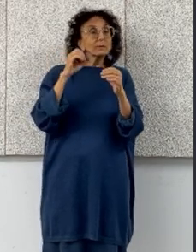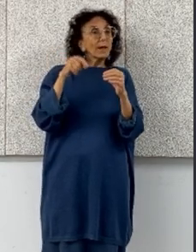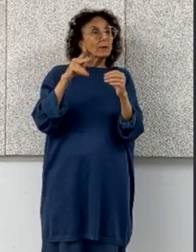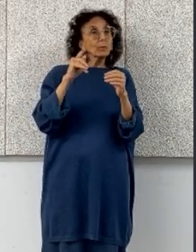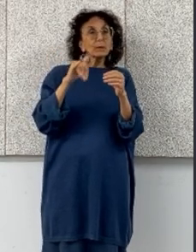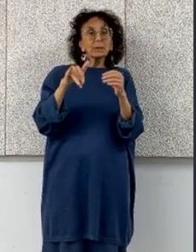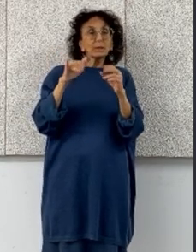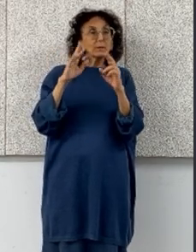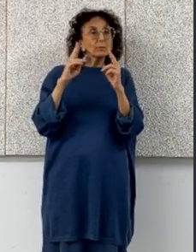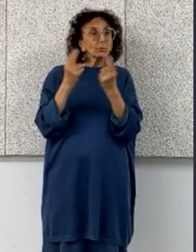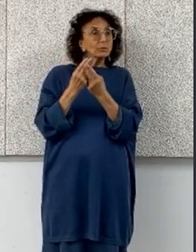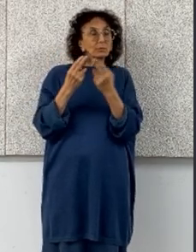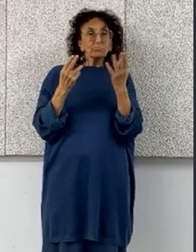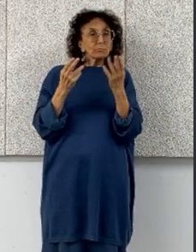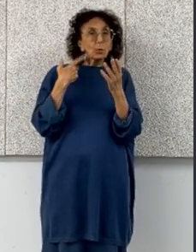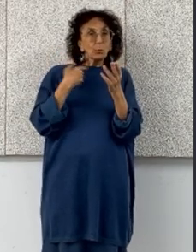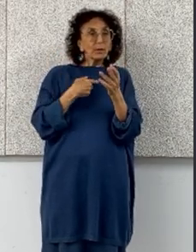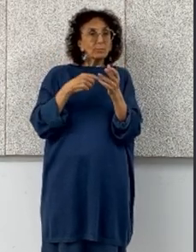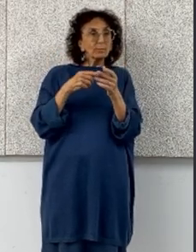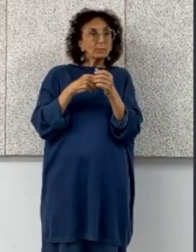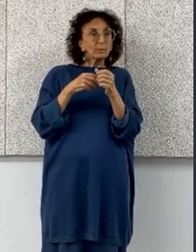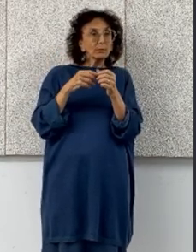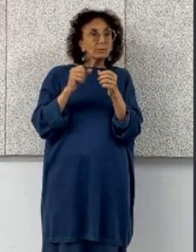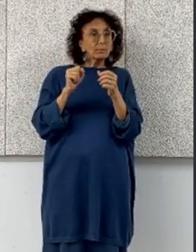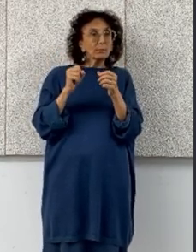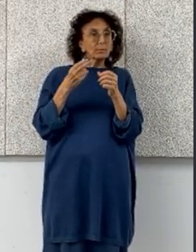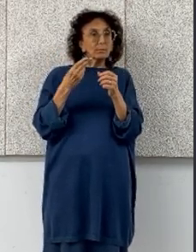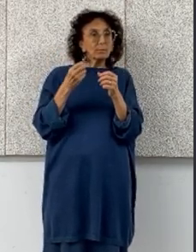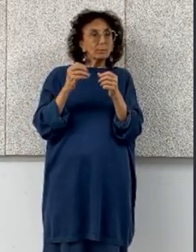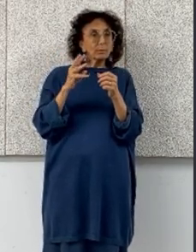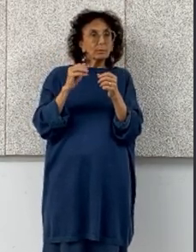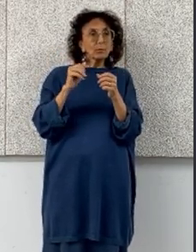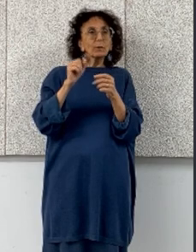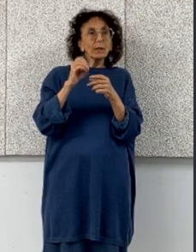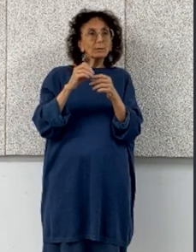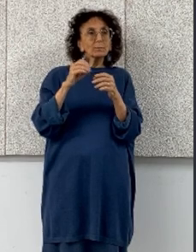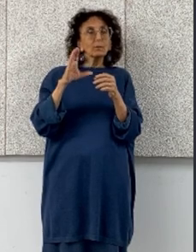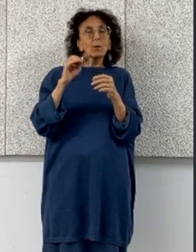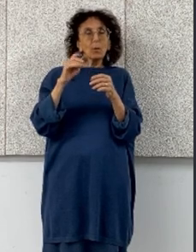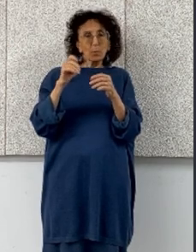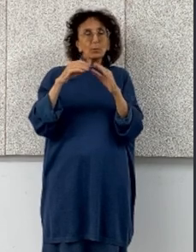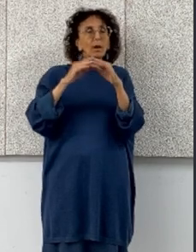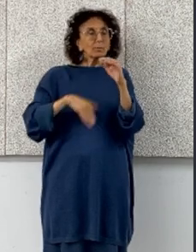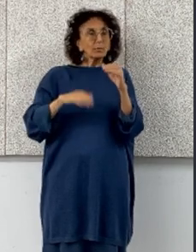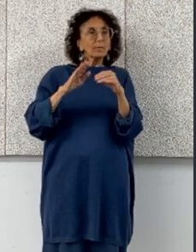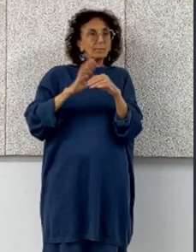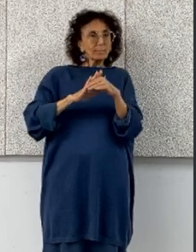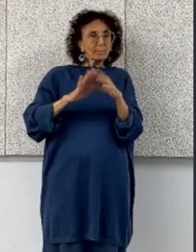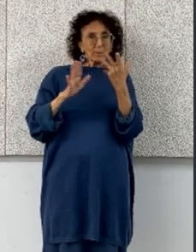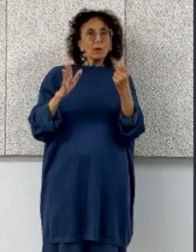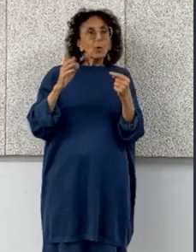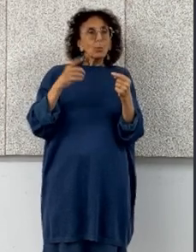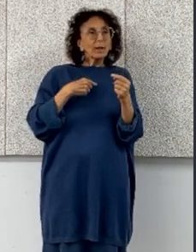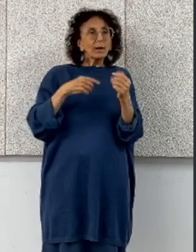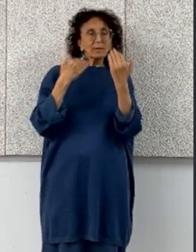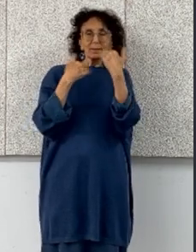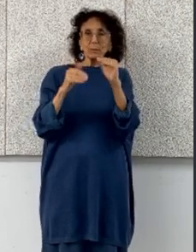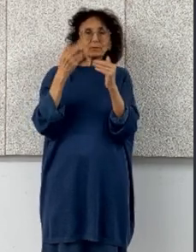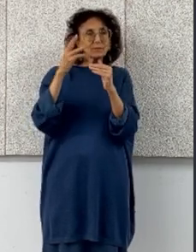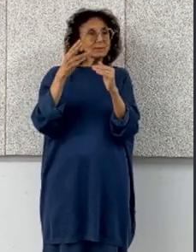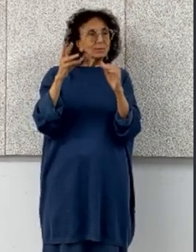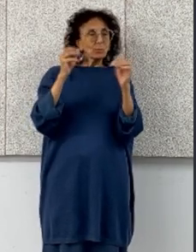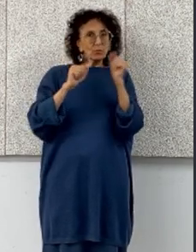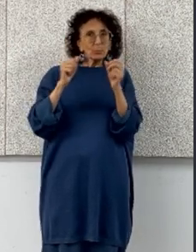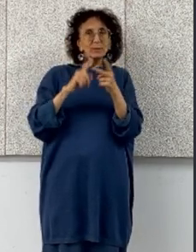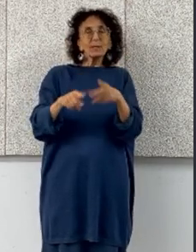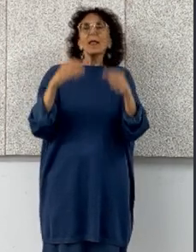that long. That's how we've survived. Under that code, we're cut off at 16 performances. We're also given limited